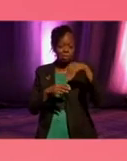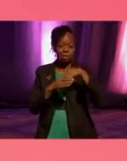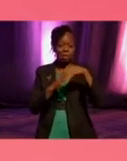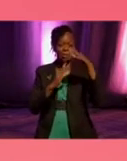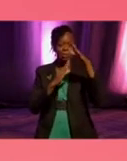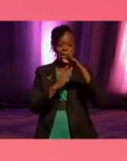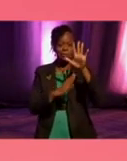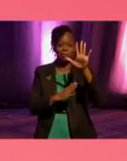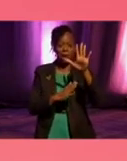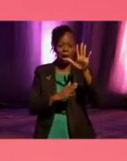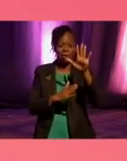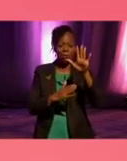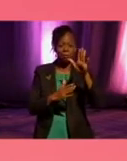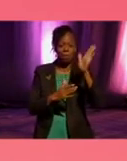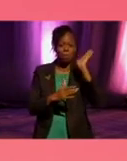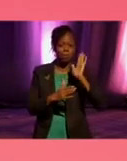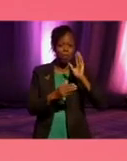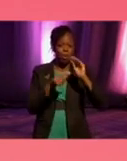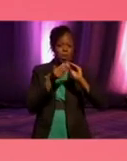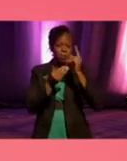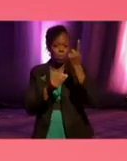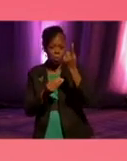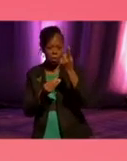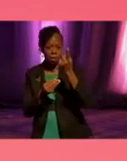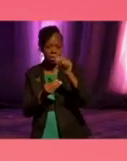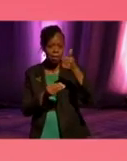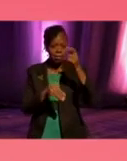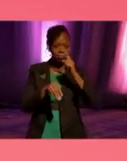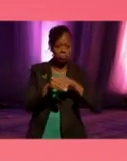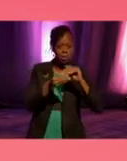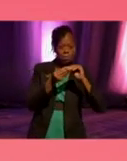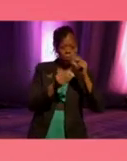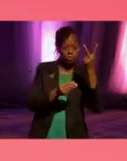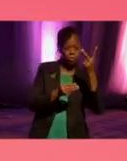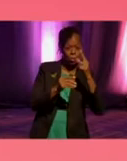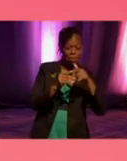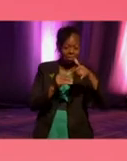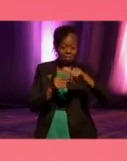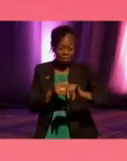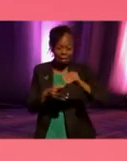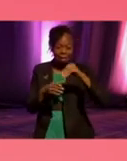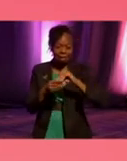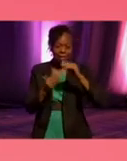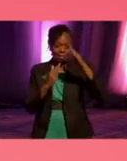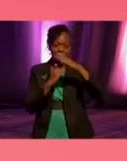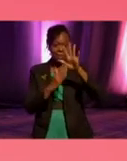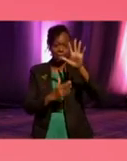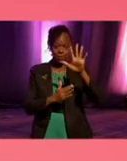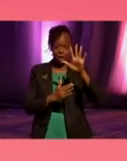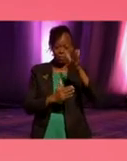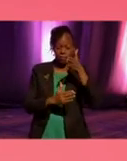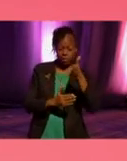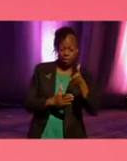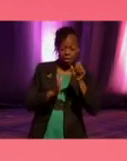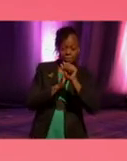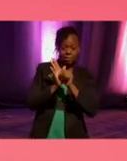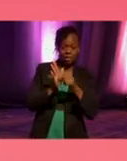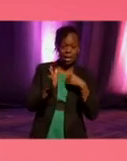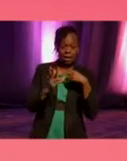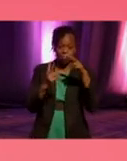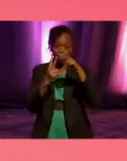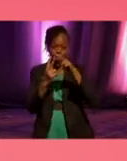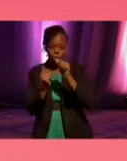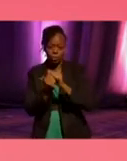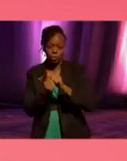1, it's been 2, but it's still in the top 5. There we have a partnership with several academic institutions,